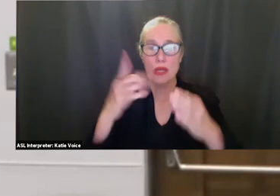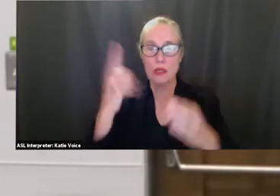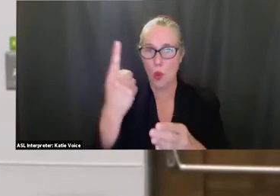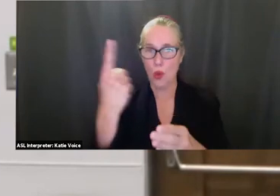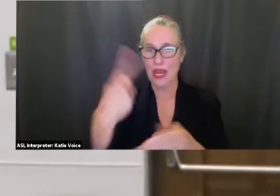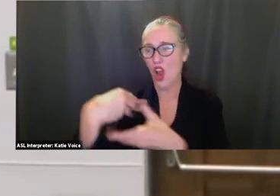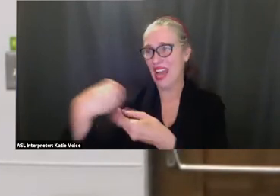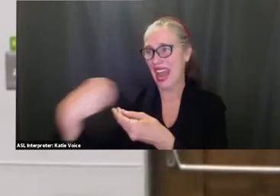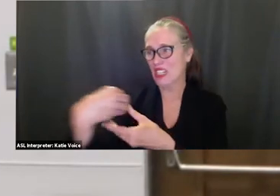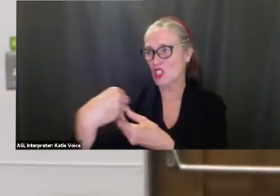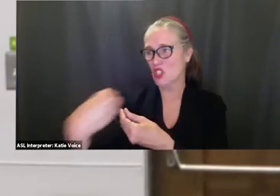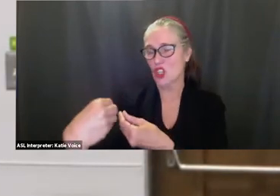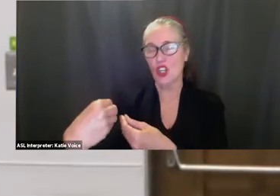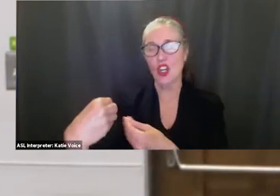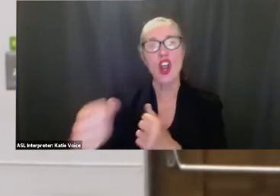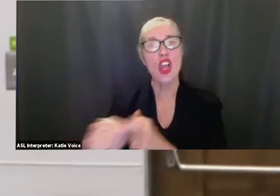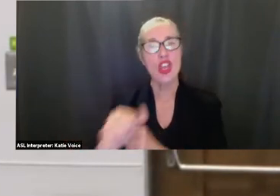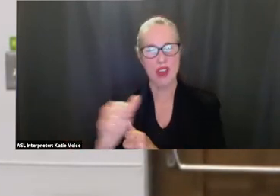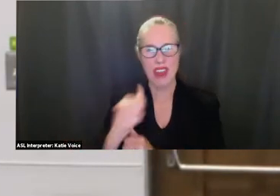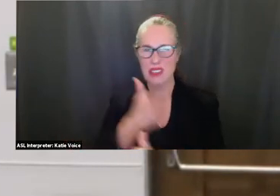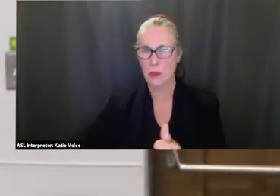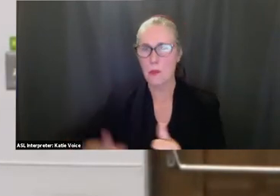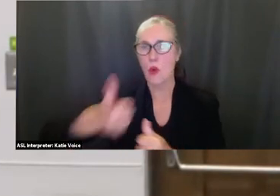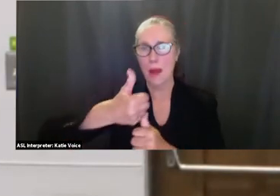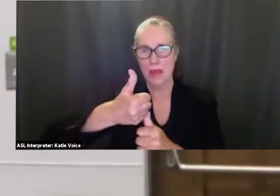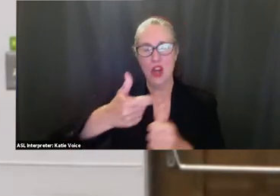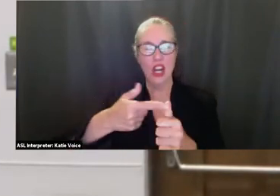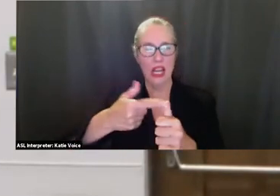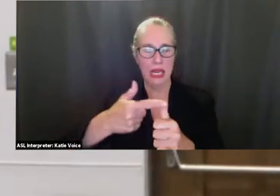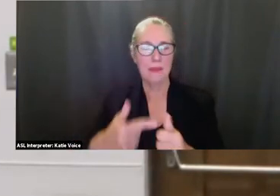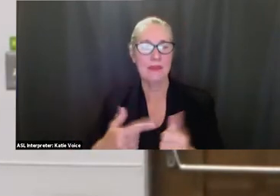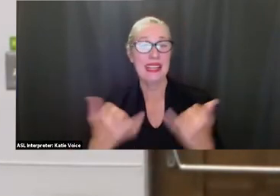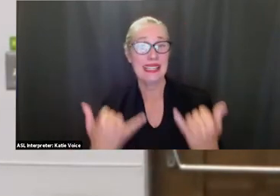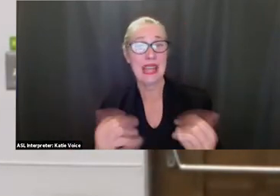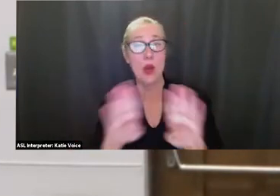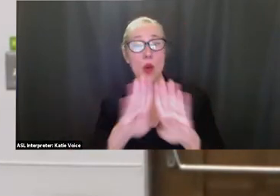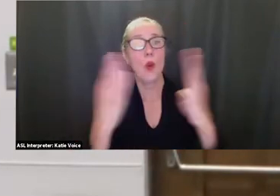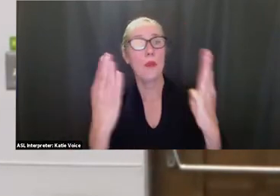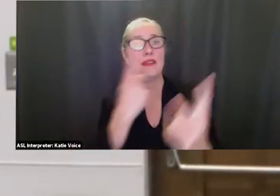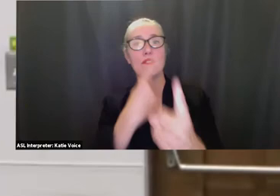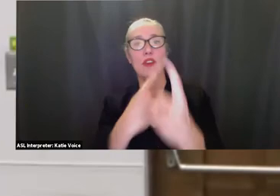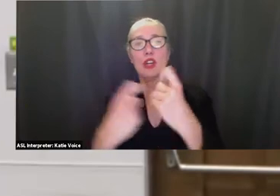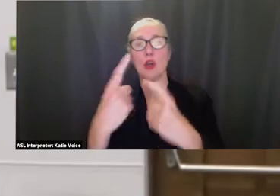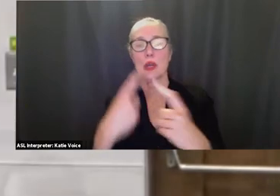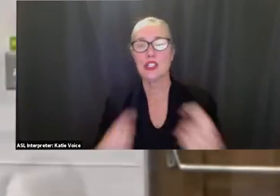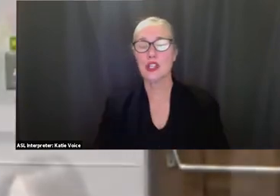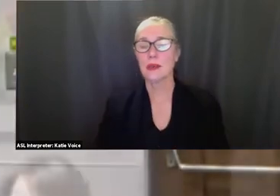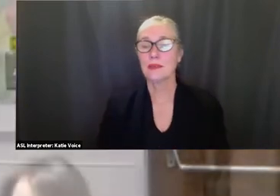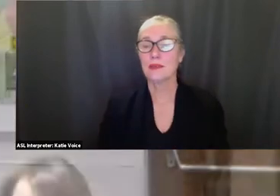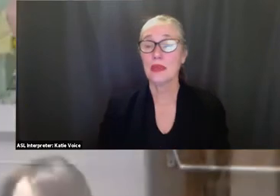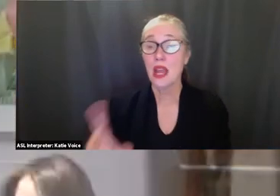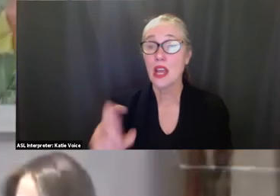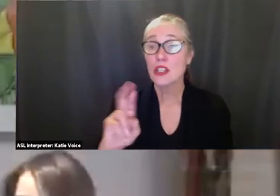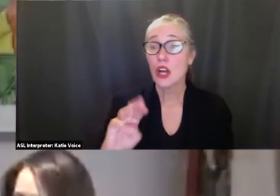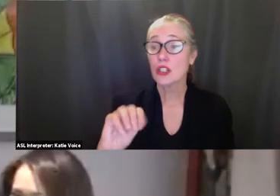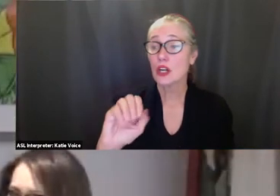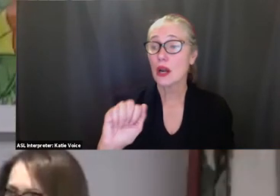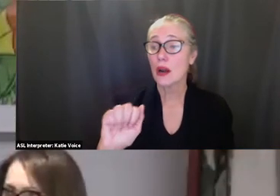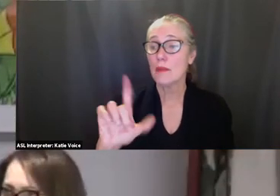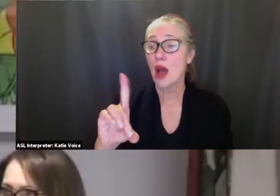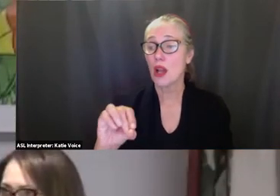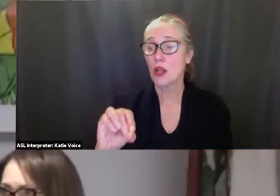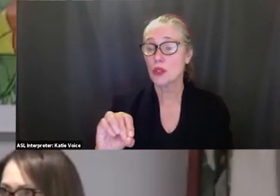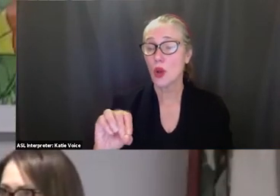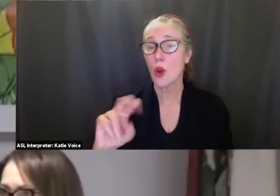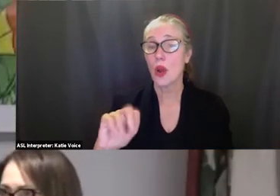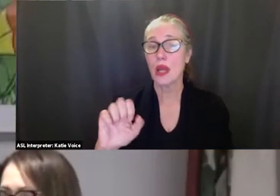will open it up for questions and comments dr maldonado did you have anything else you'd like to add thank you